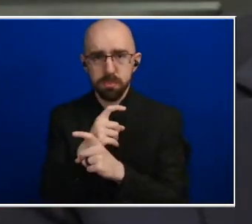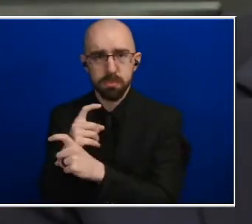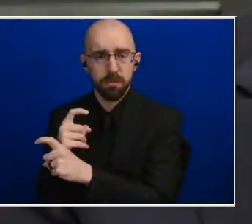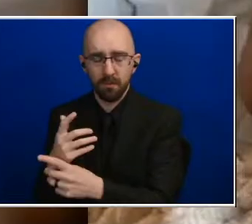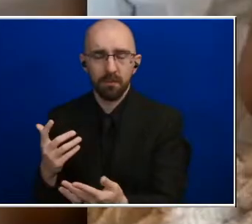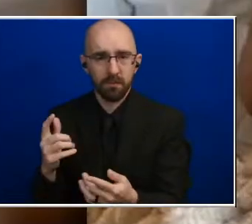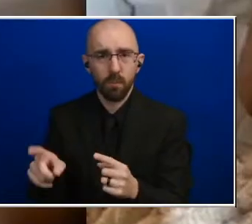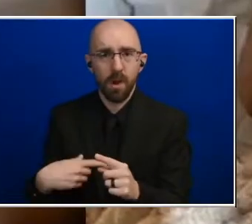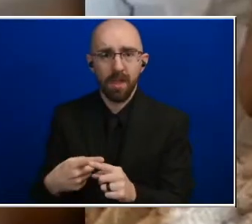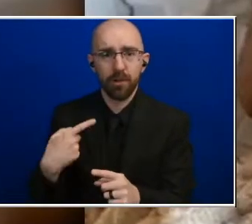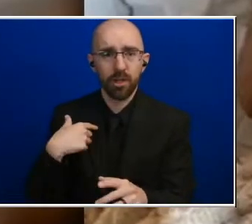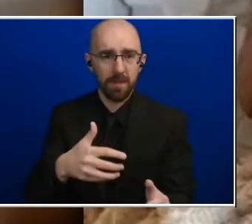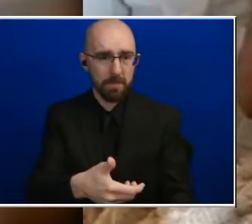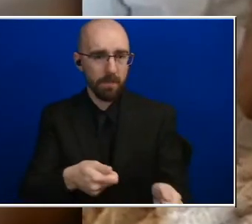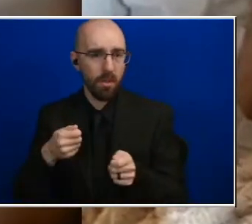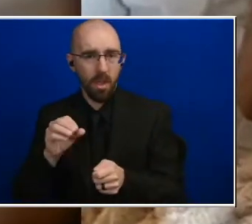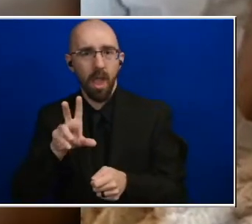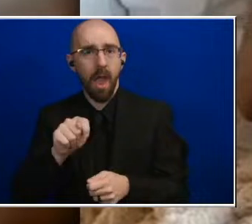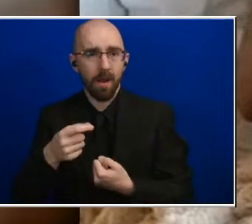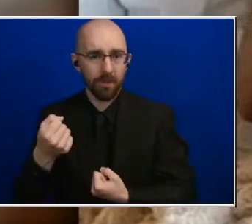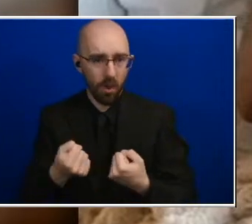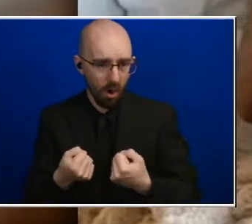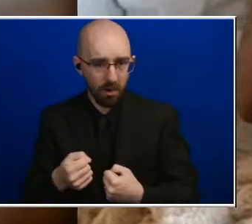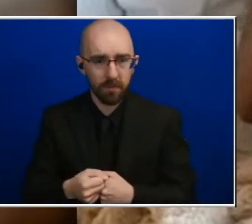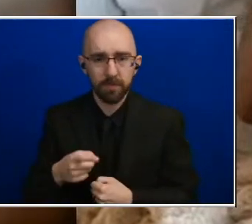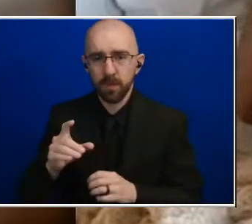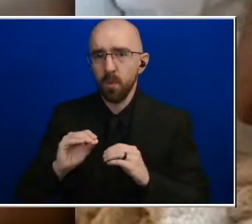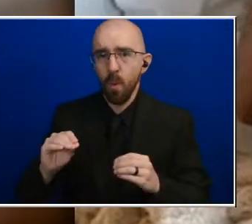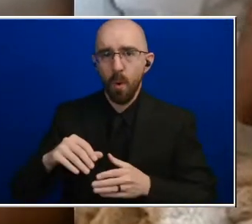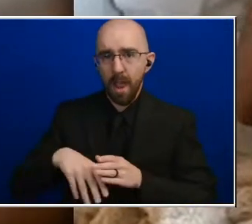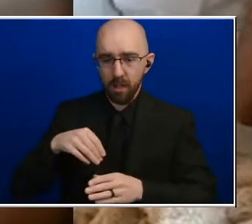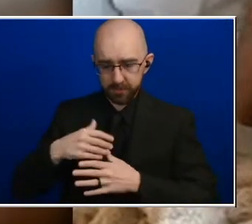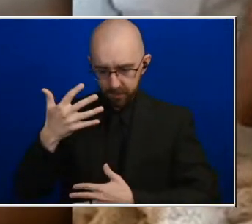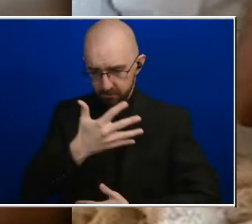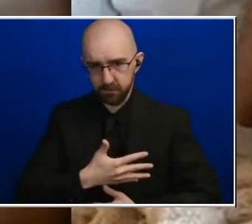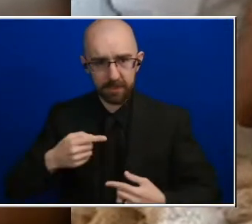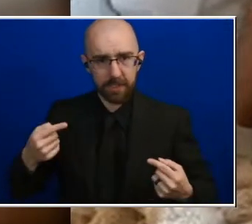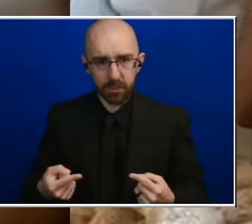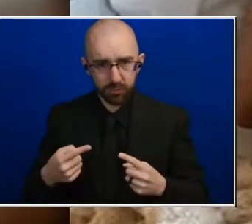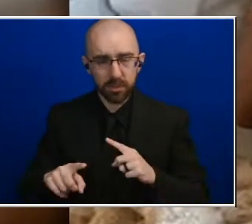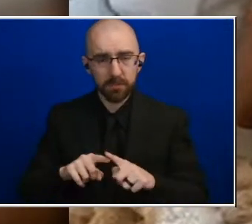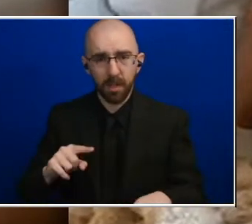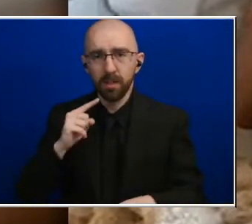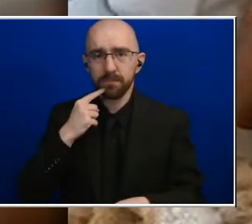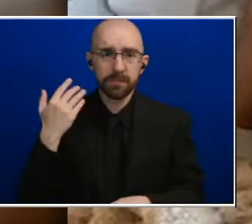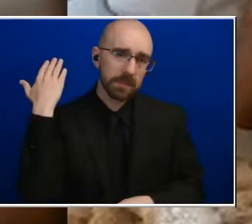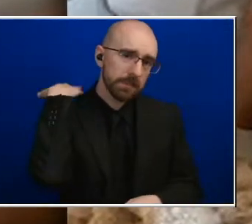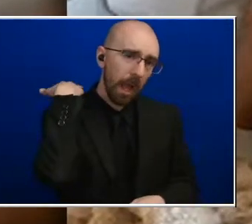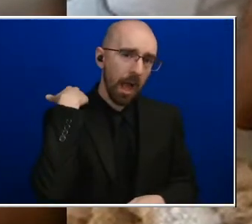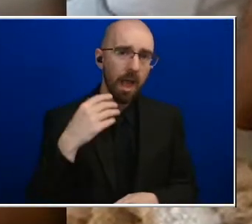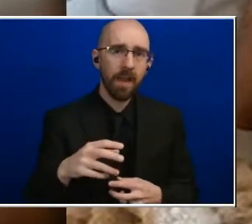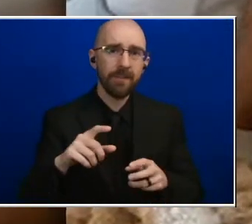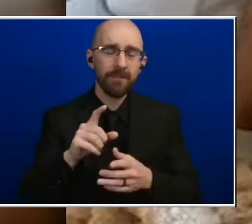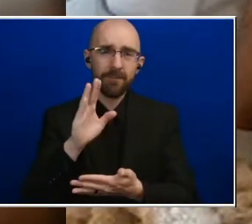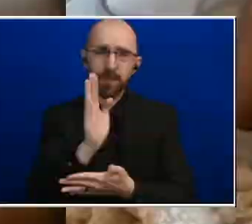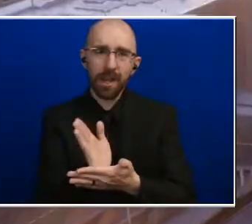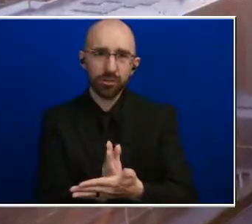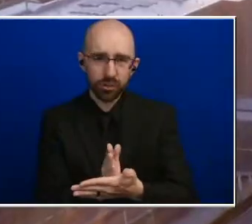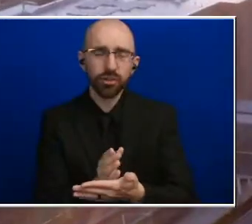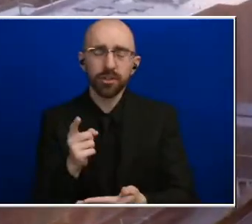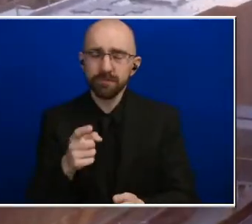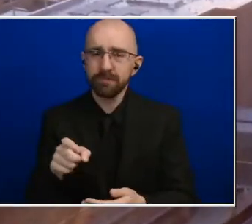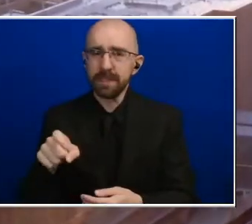out of the vehicle. Though he suffered no external injuries, Skoo had severe spinal fractures, requiring 2 surgeries